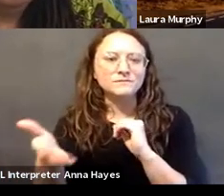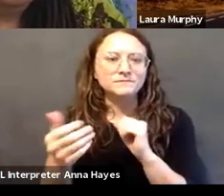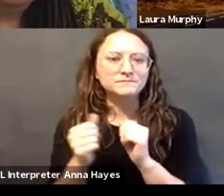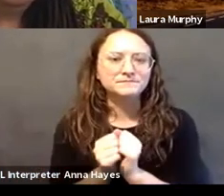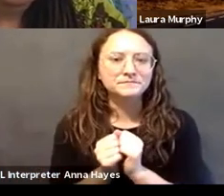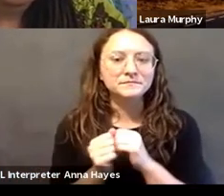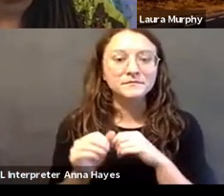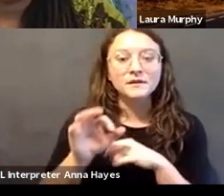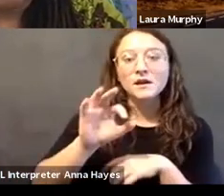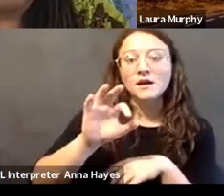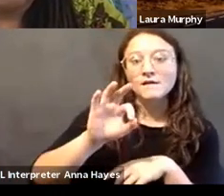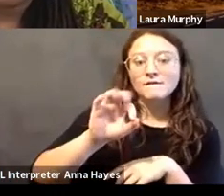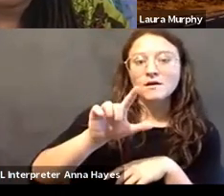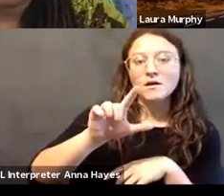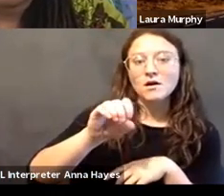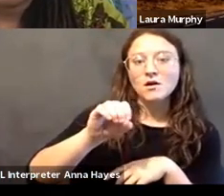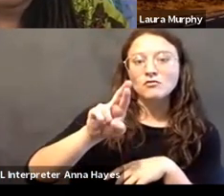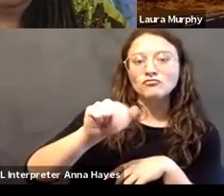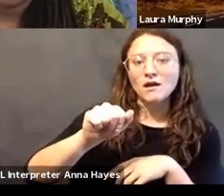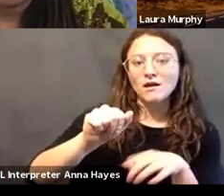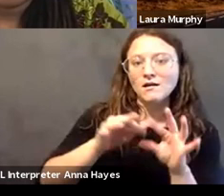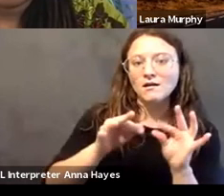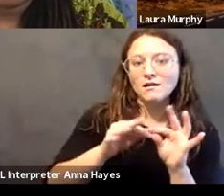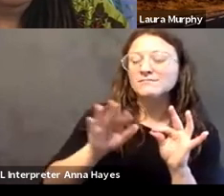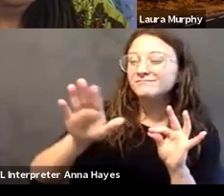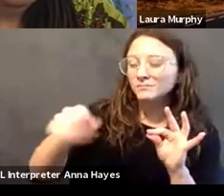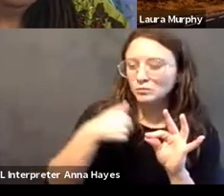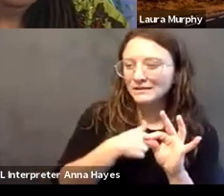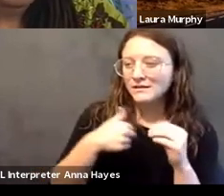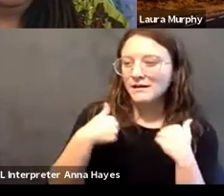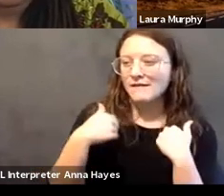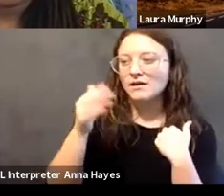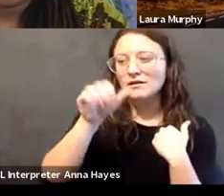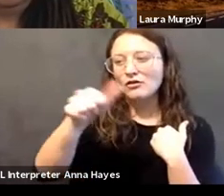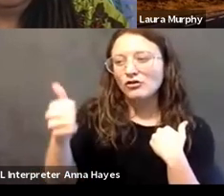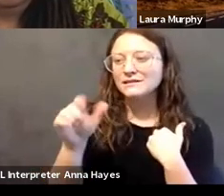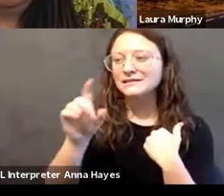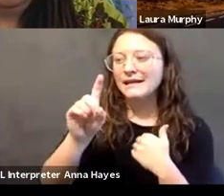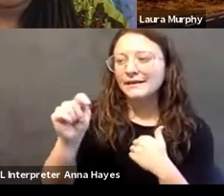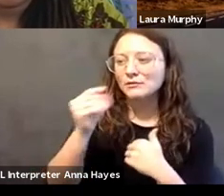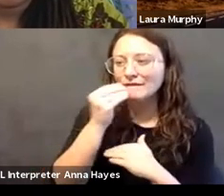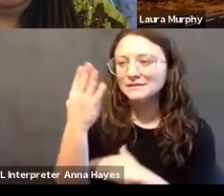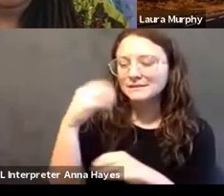design thinking breakfast in May, so I'm putting that link into you, Naisha, if you want to talk about that more.